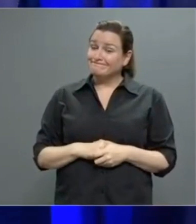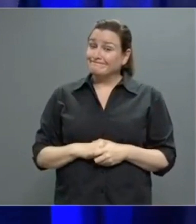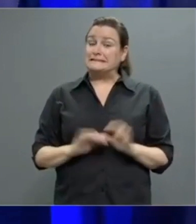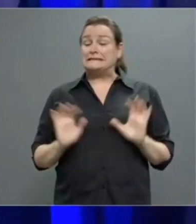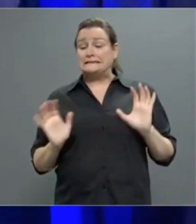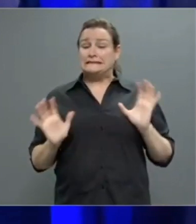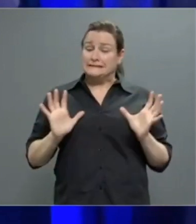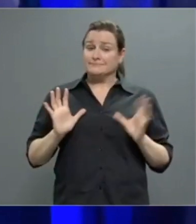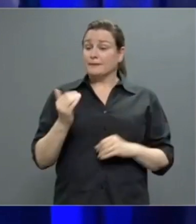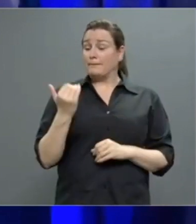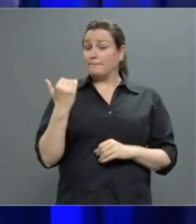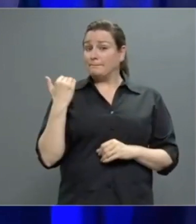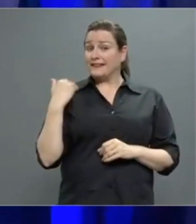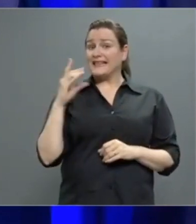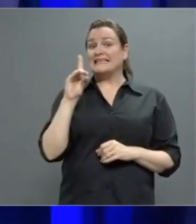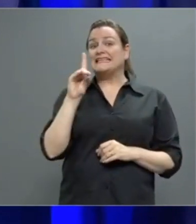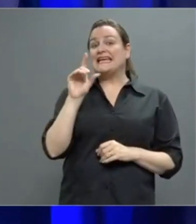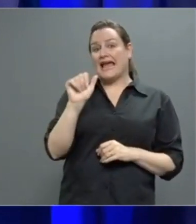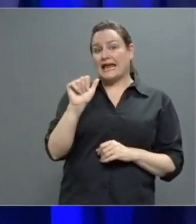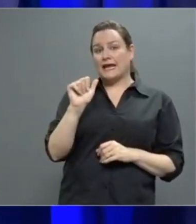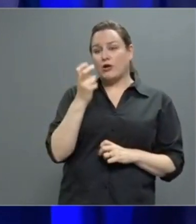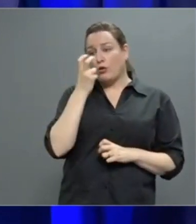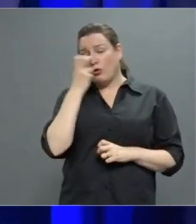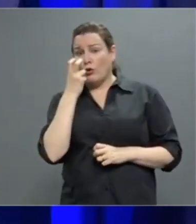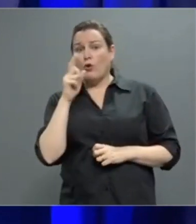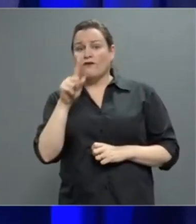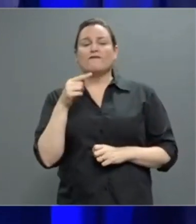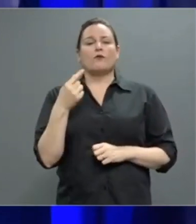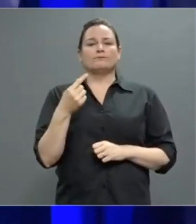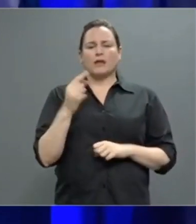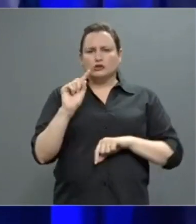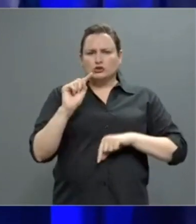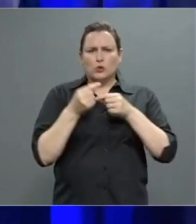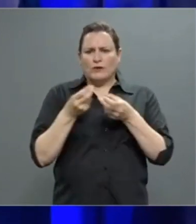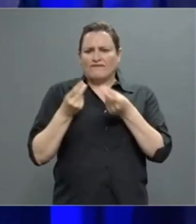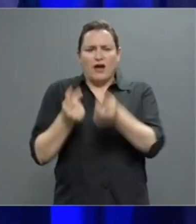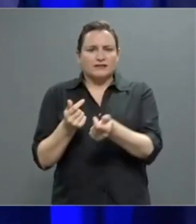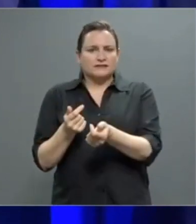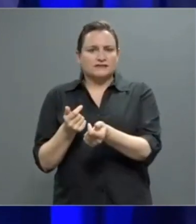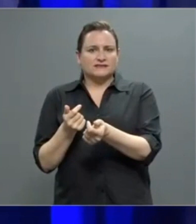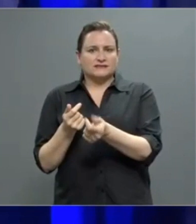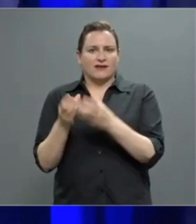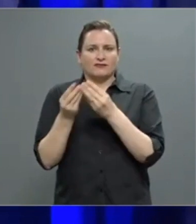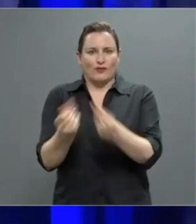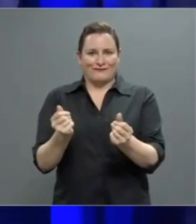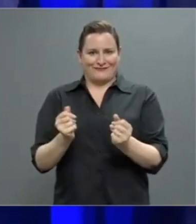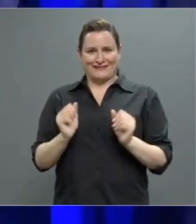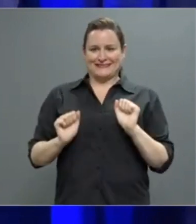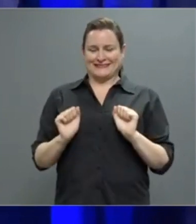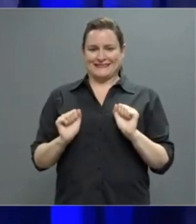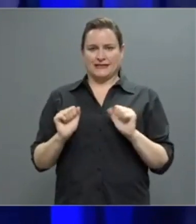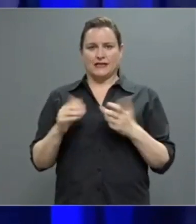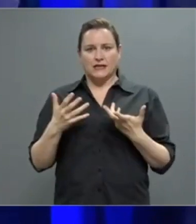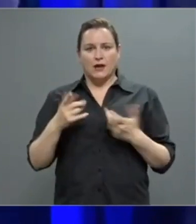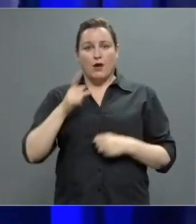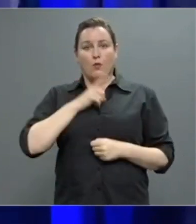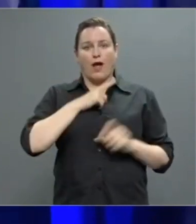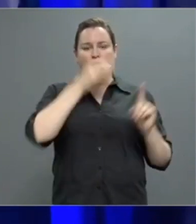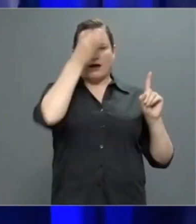when the DA looked for popular shortcuts and failed to offer clear solutions to the decline caused by state